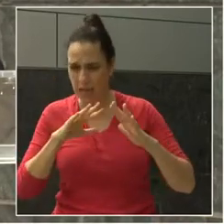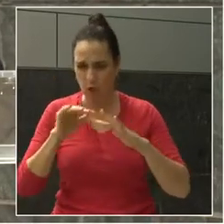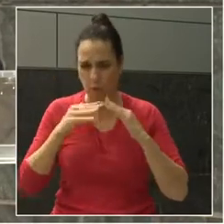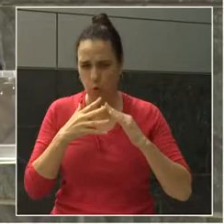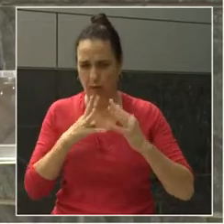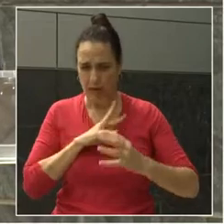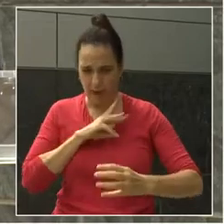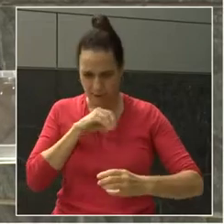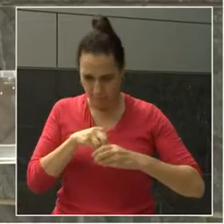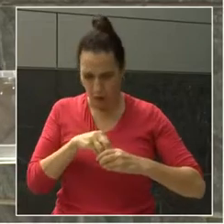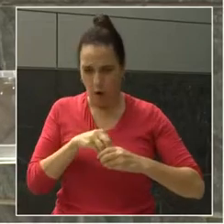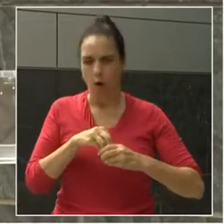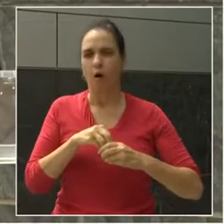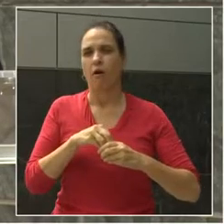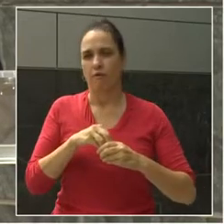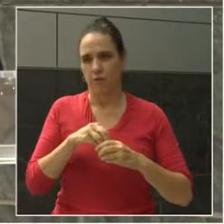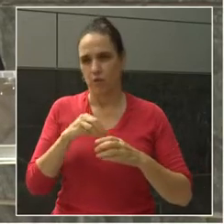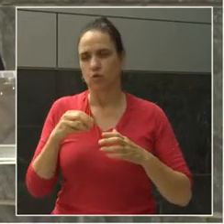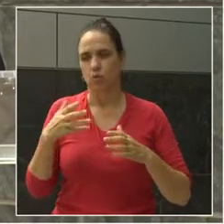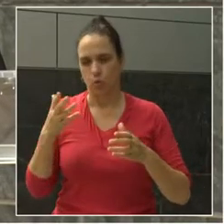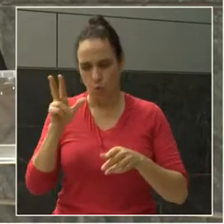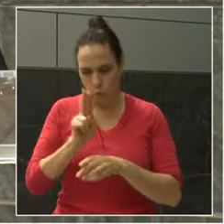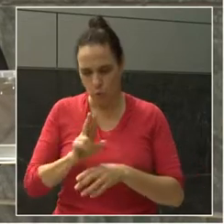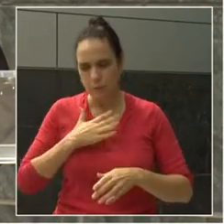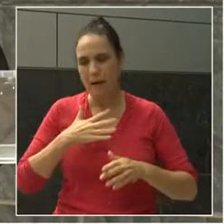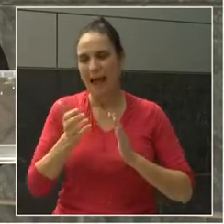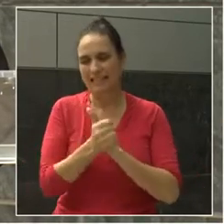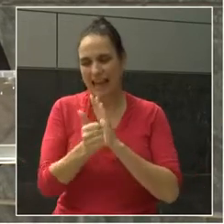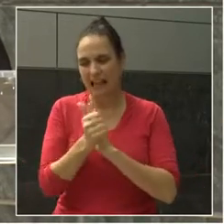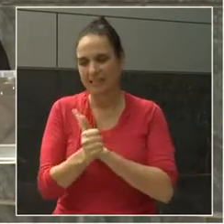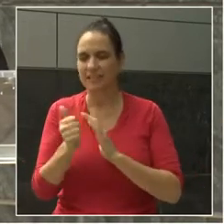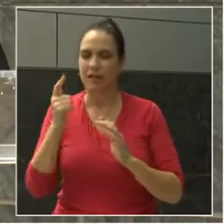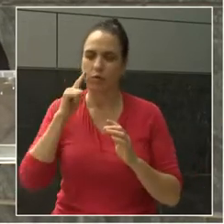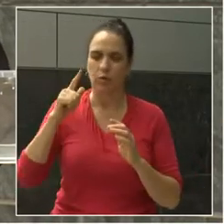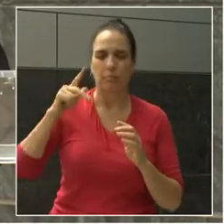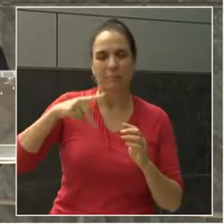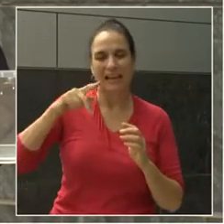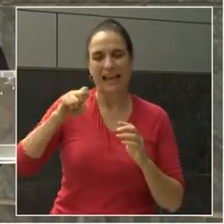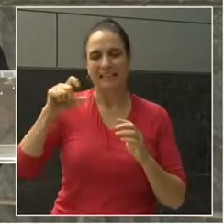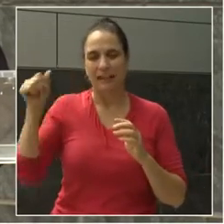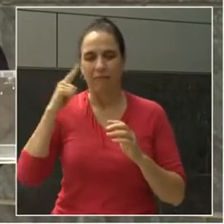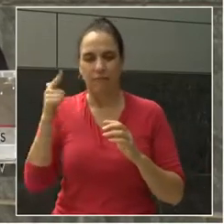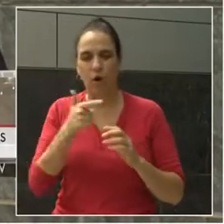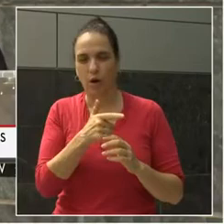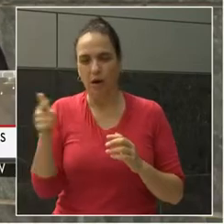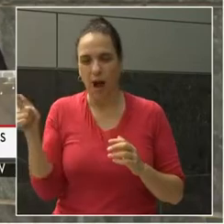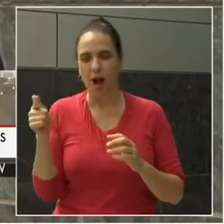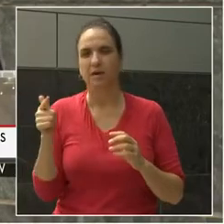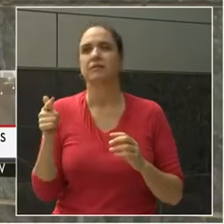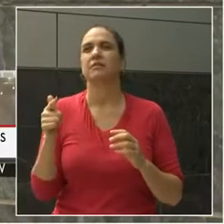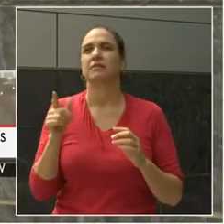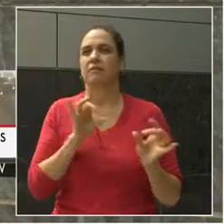and was able to use my talents to produce a PSA about gun violence that got nearly 500 views.